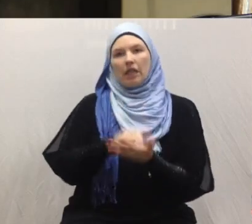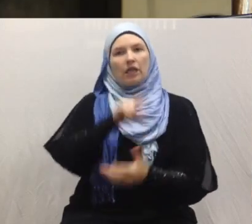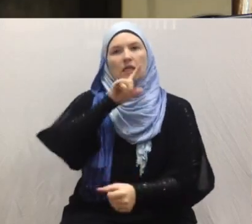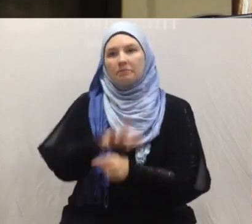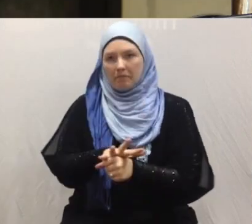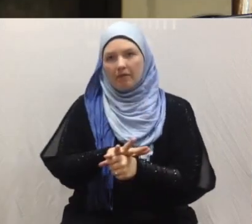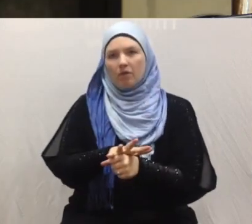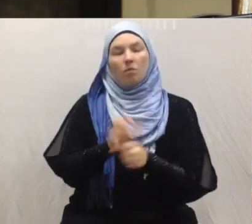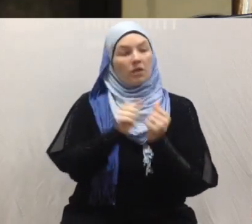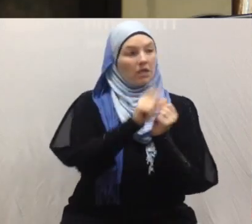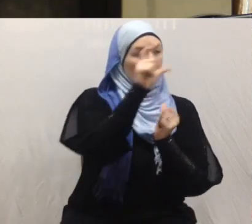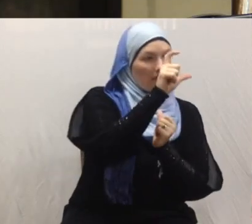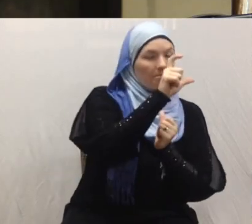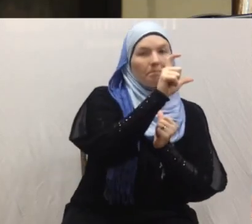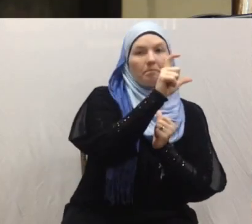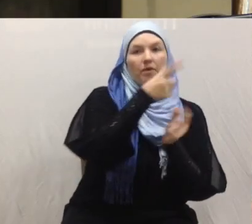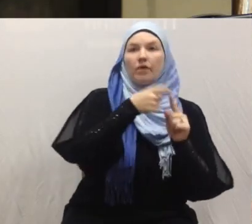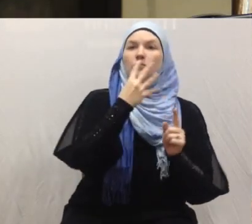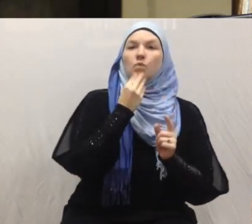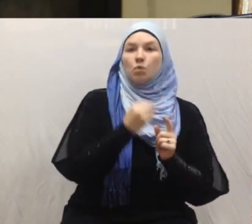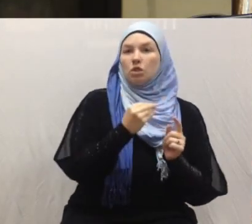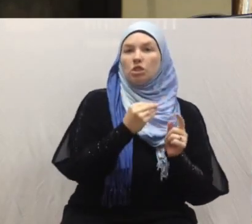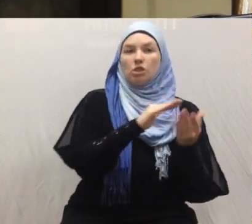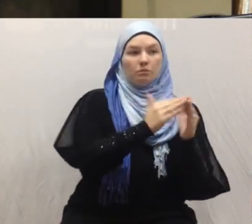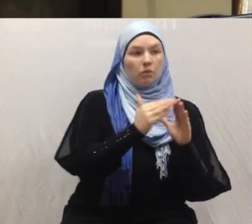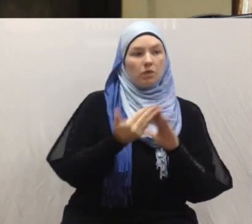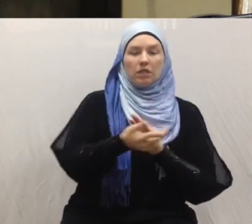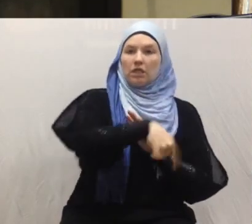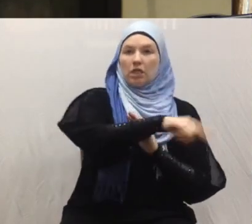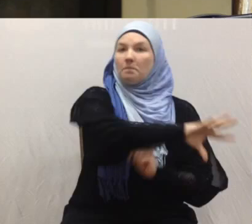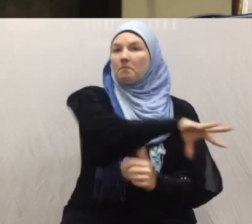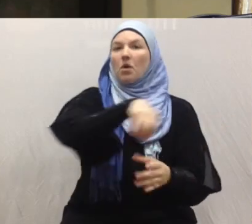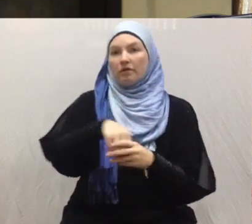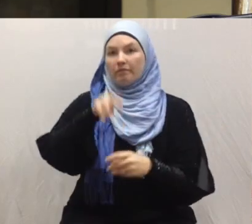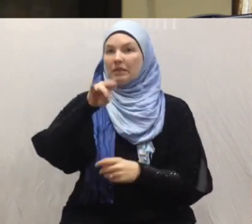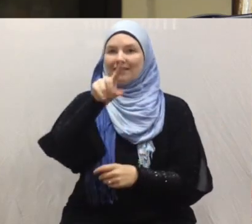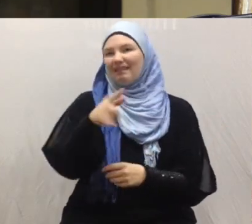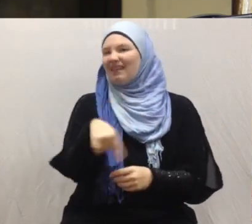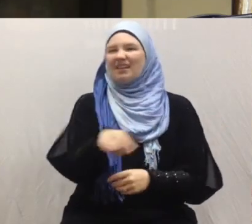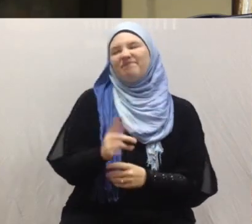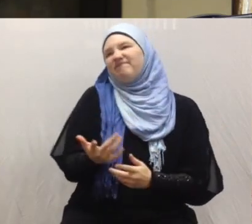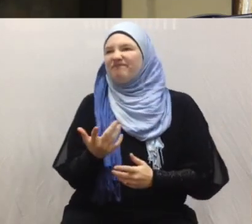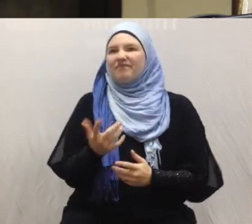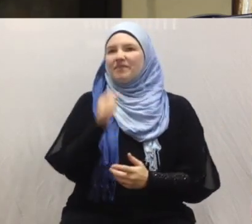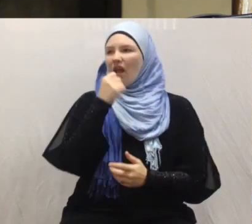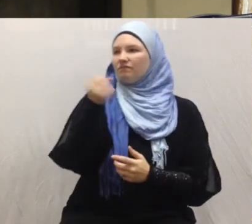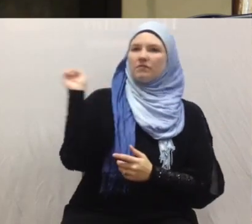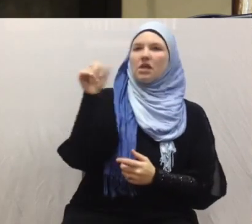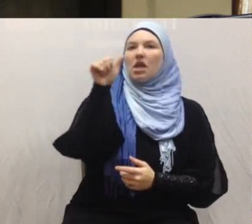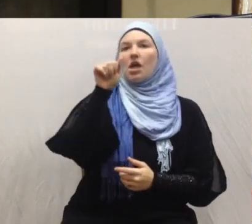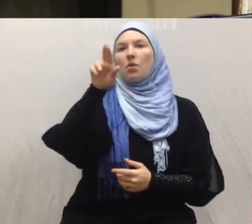of Islam from the Jewish community who were part of Medina. There were also Arab